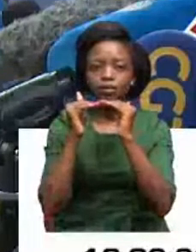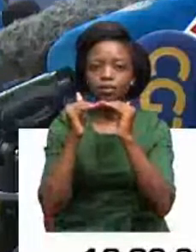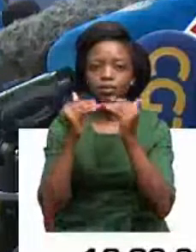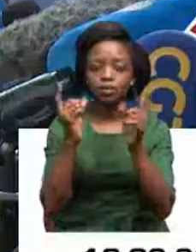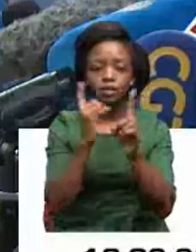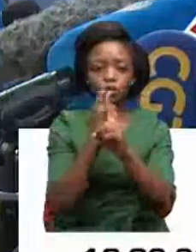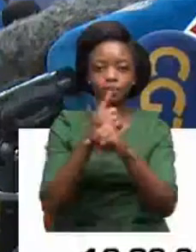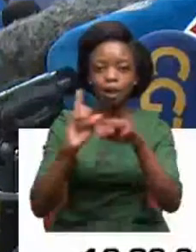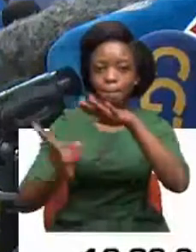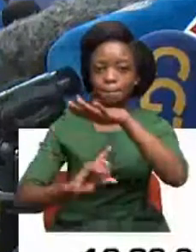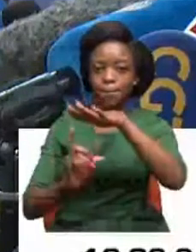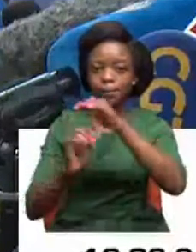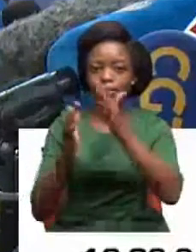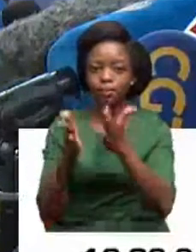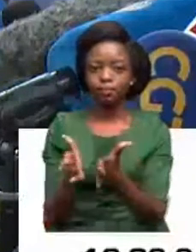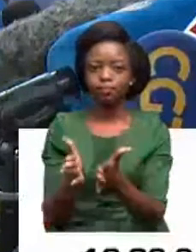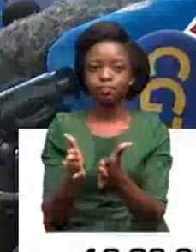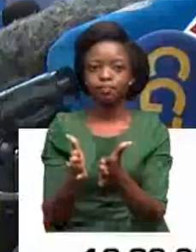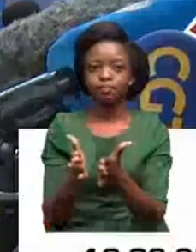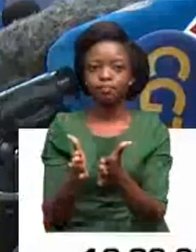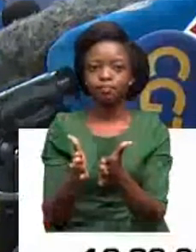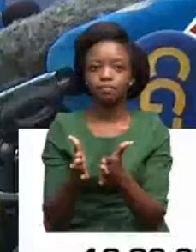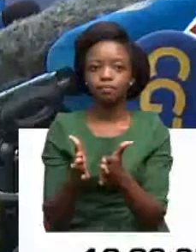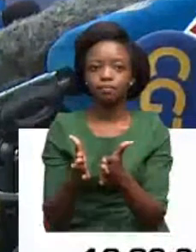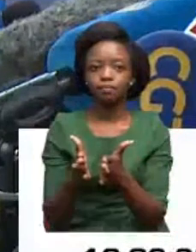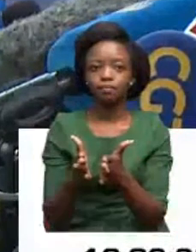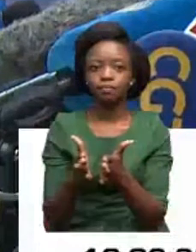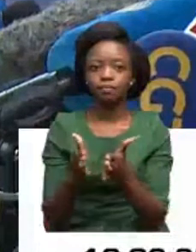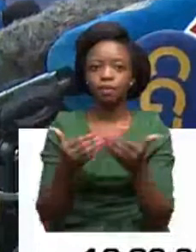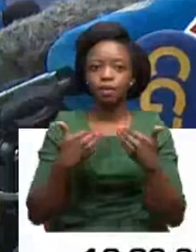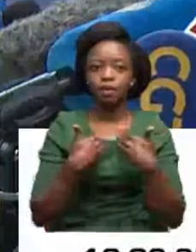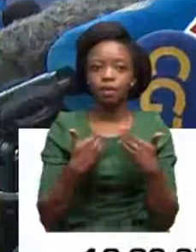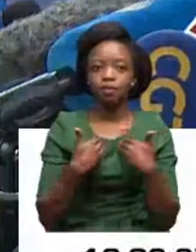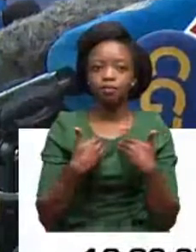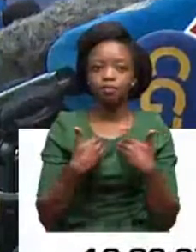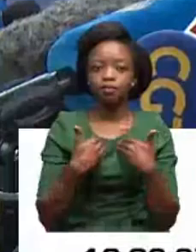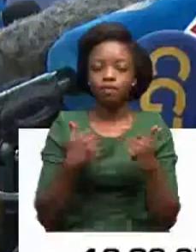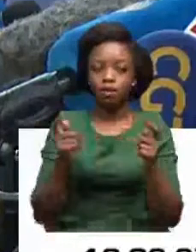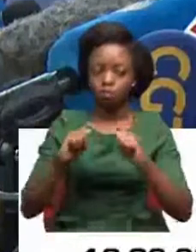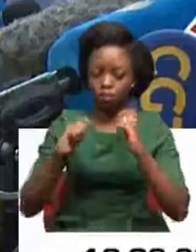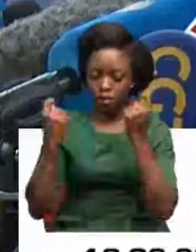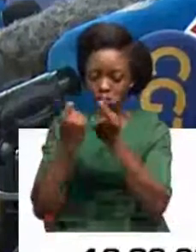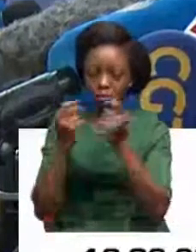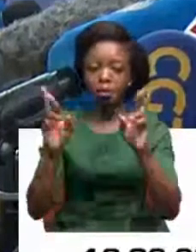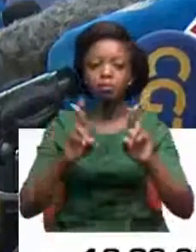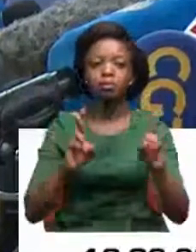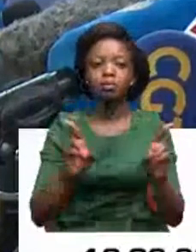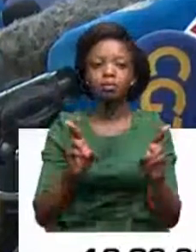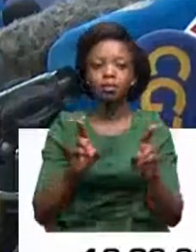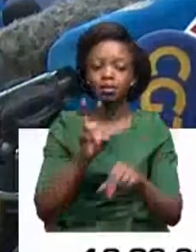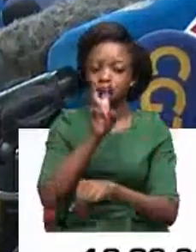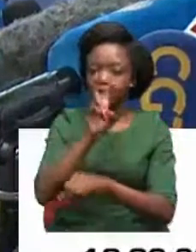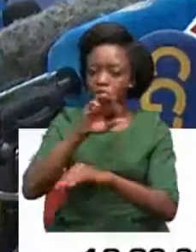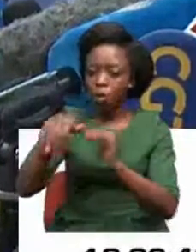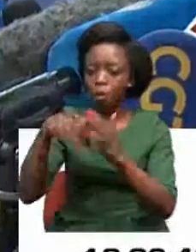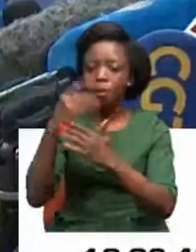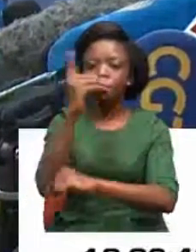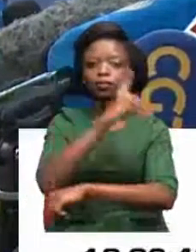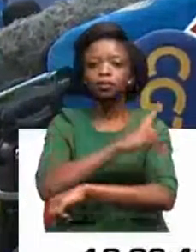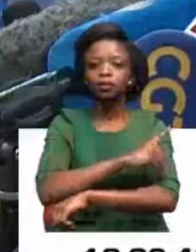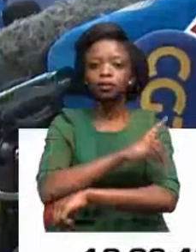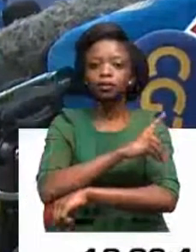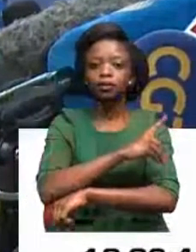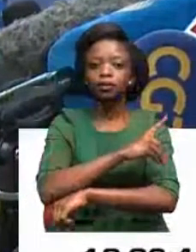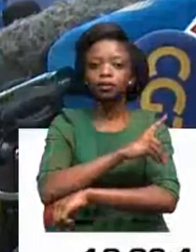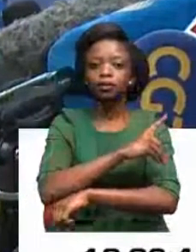various ministers sit. Below that, we have the task force, which sits every alternate day.